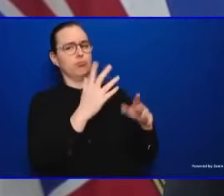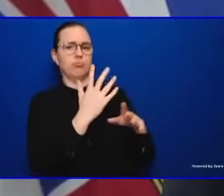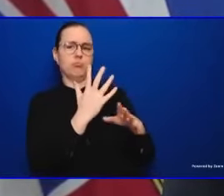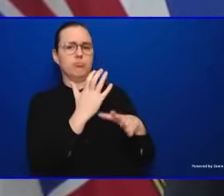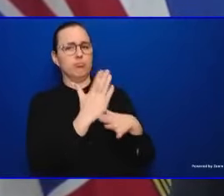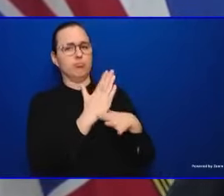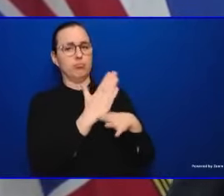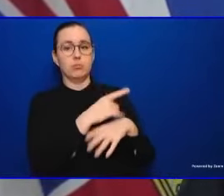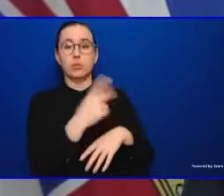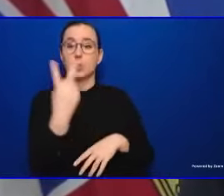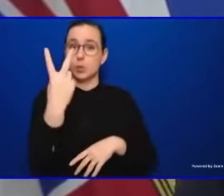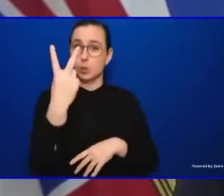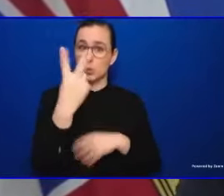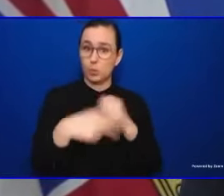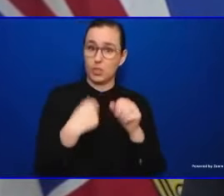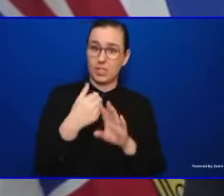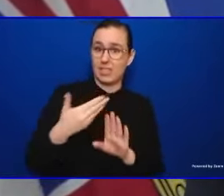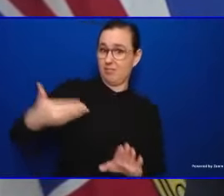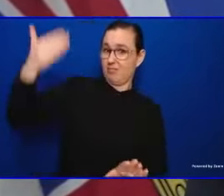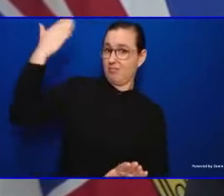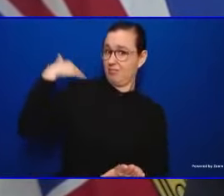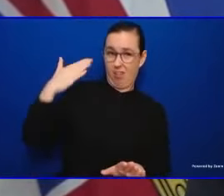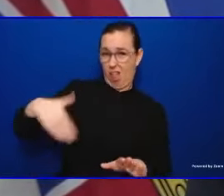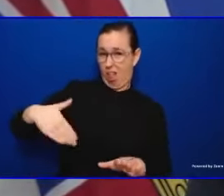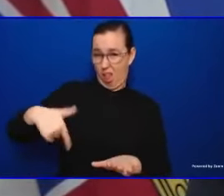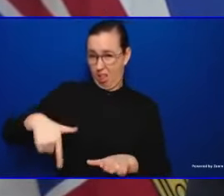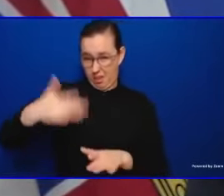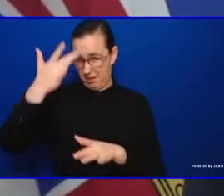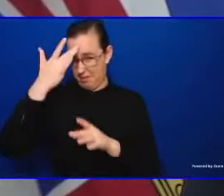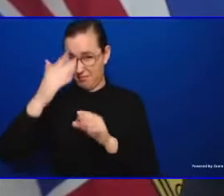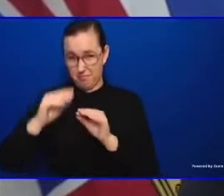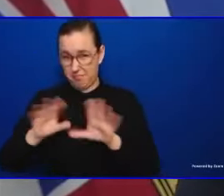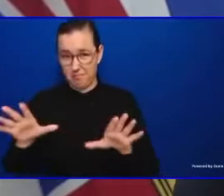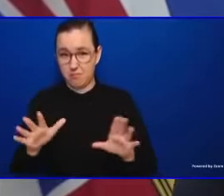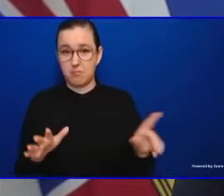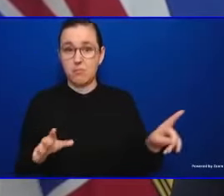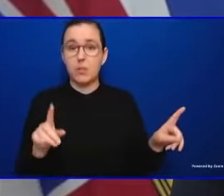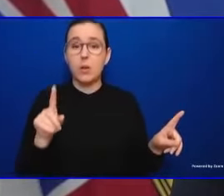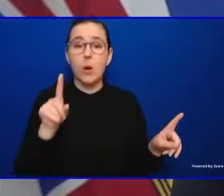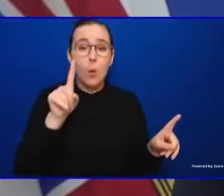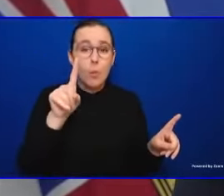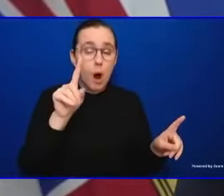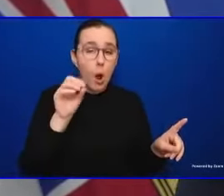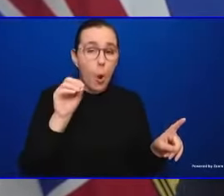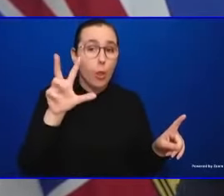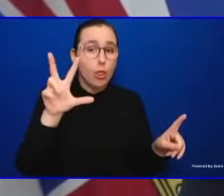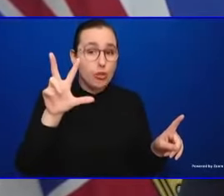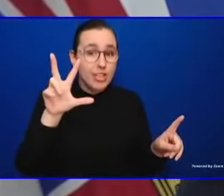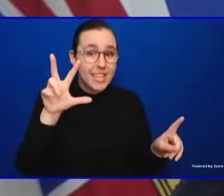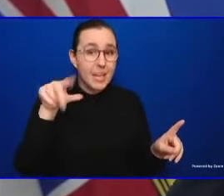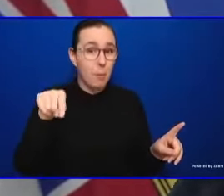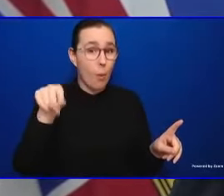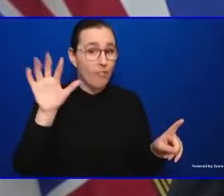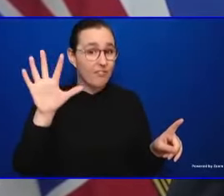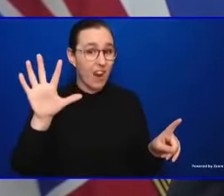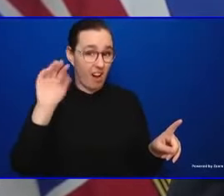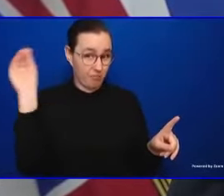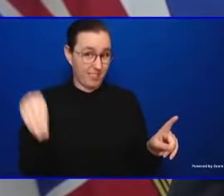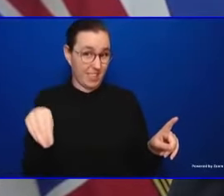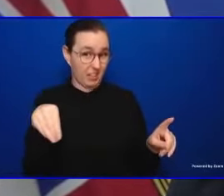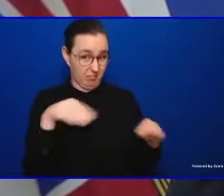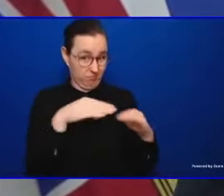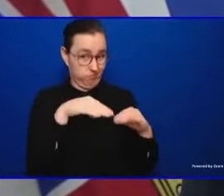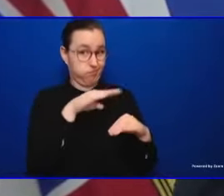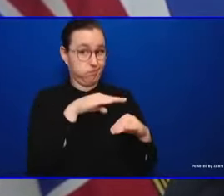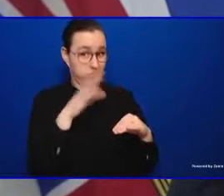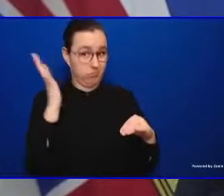two years ago, prior to the COVID-19 pandemic, we were running at about 103.5% on these beds. So that's where we are now.